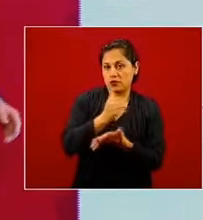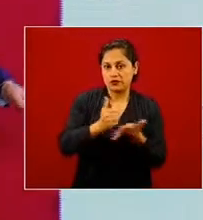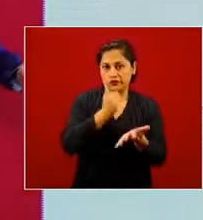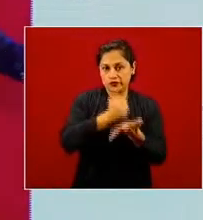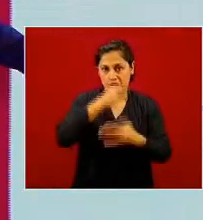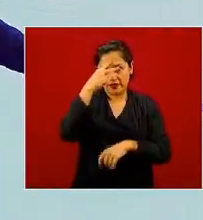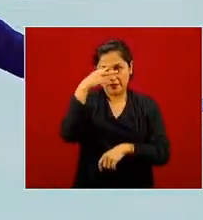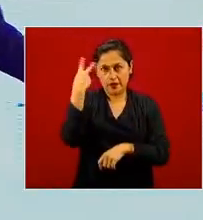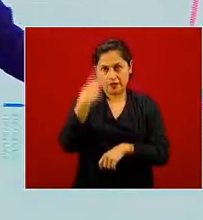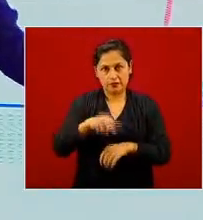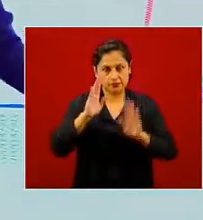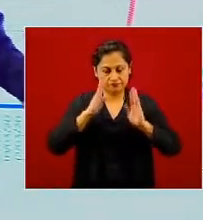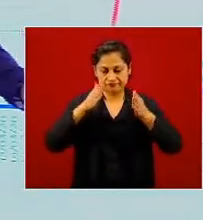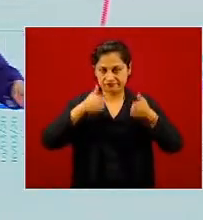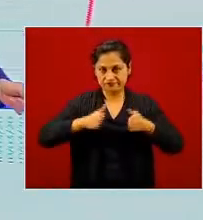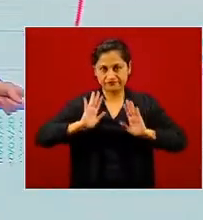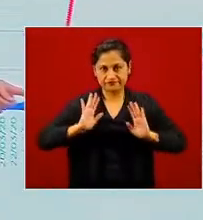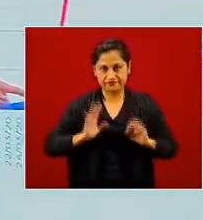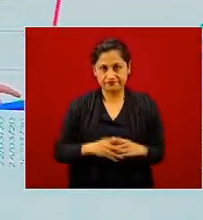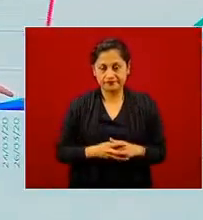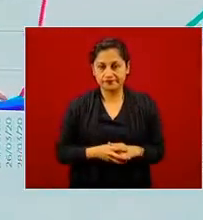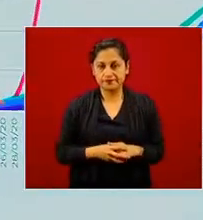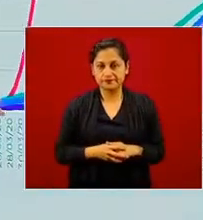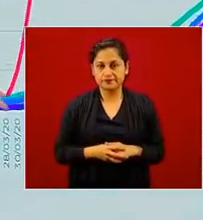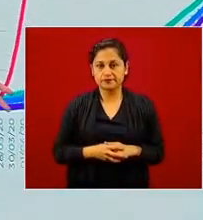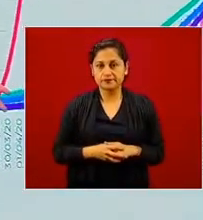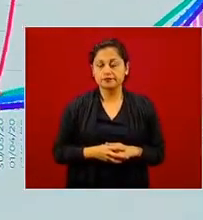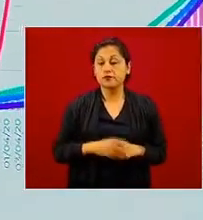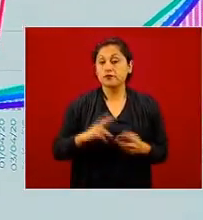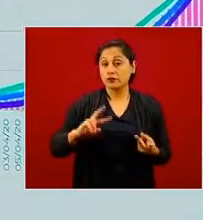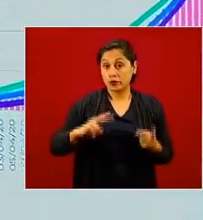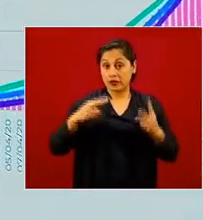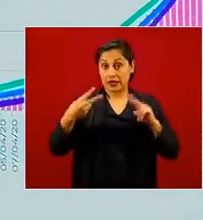just talking about Mexico City here.